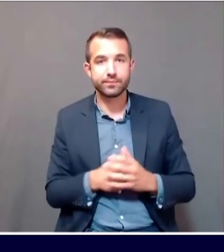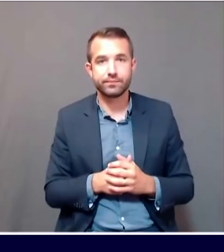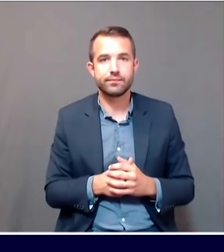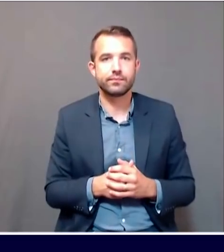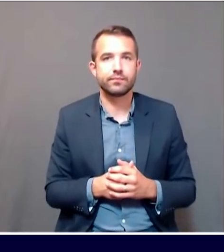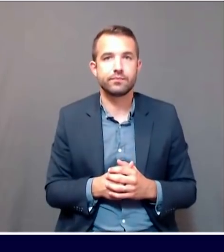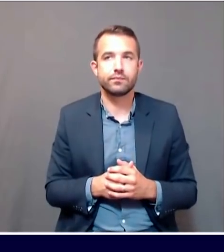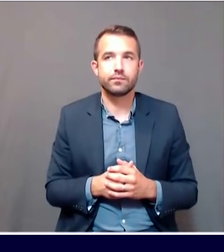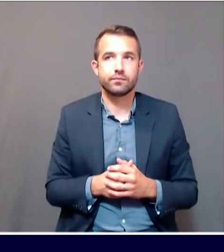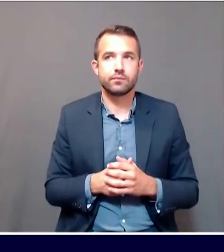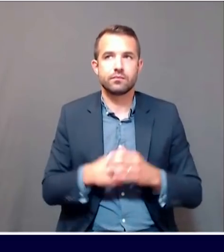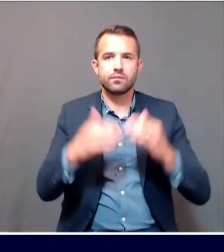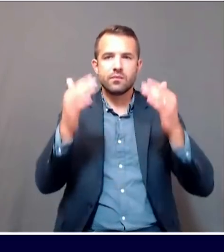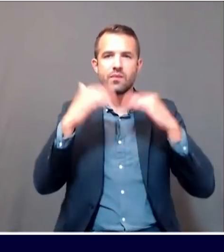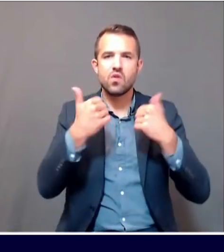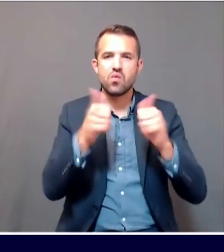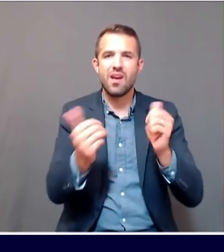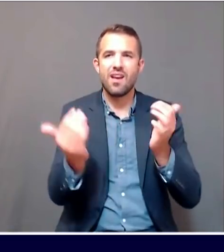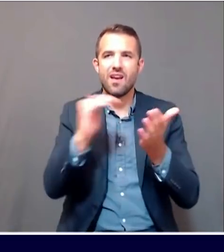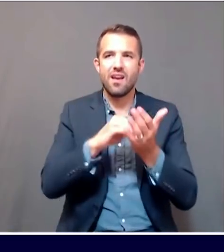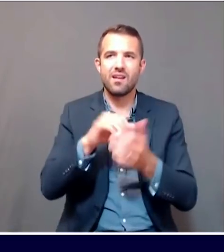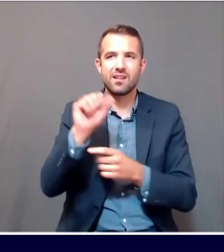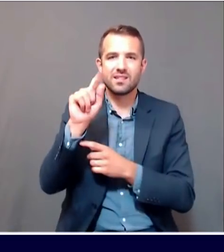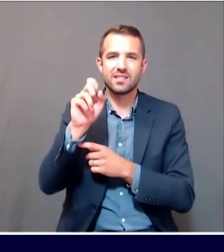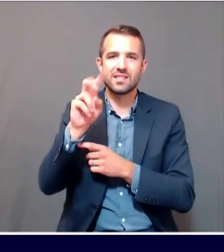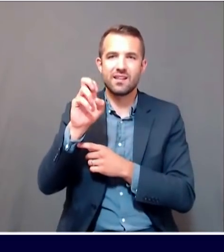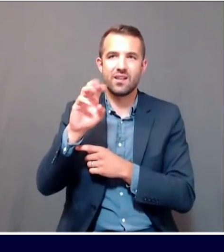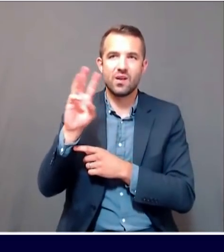to Steve at WMTW.